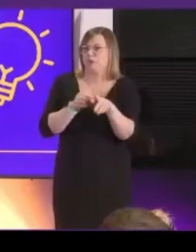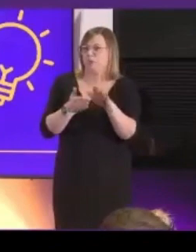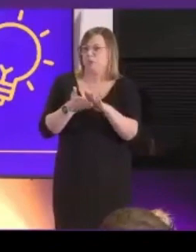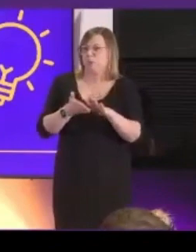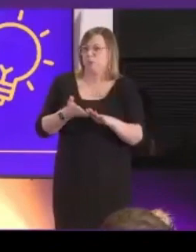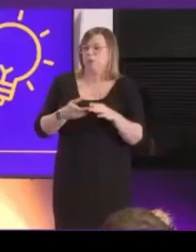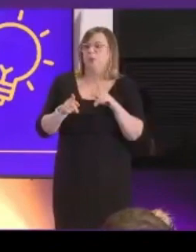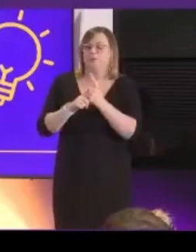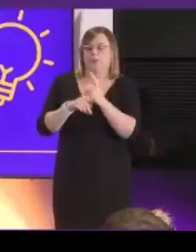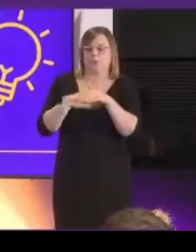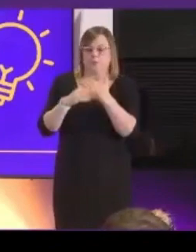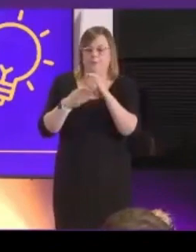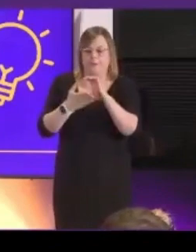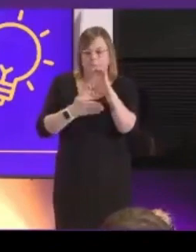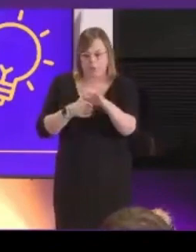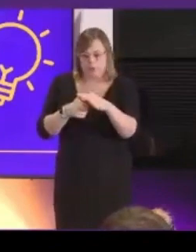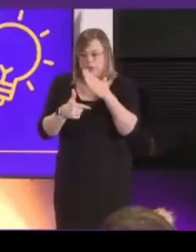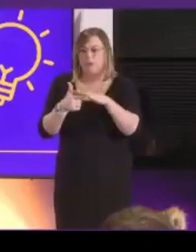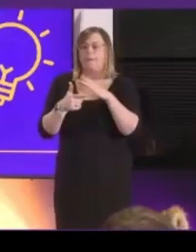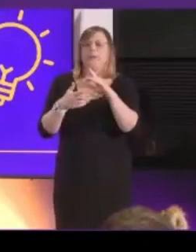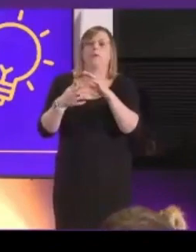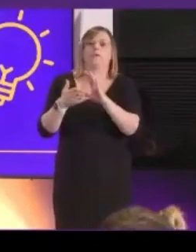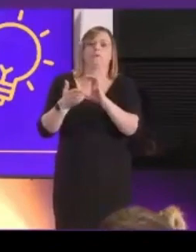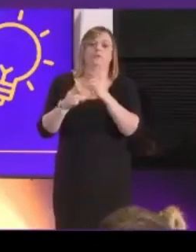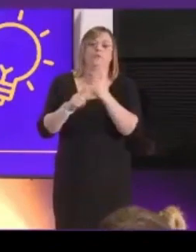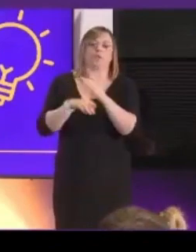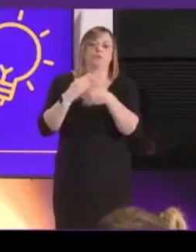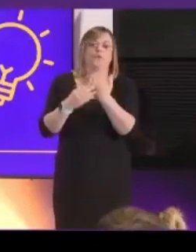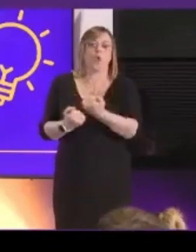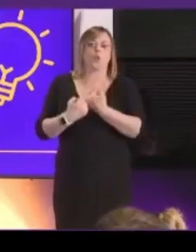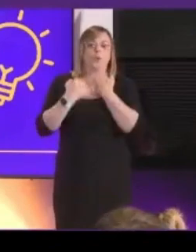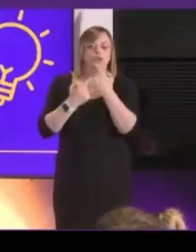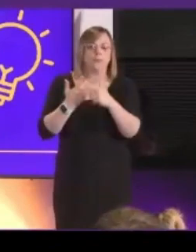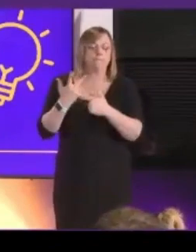about sponsorship, we talked about ownership,